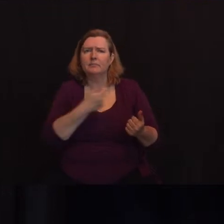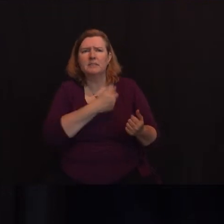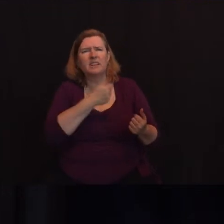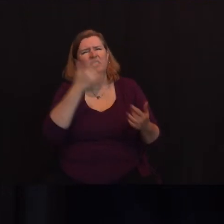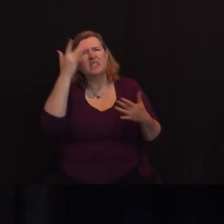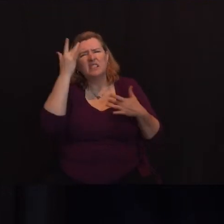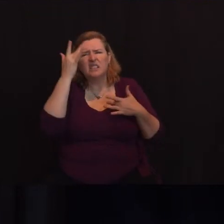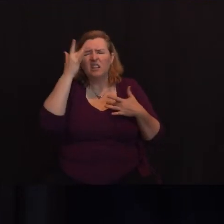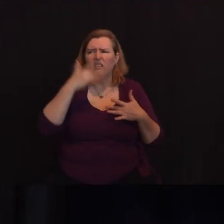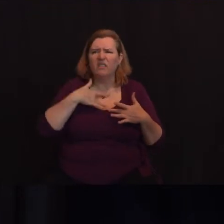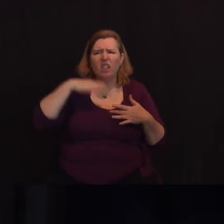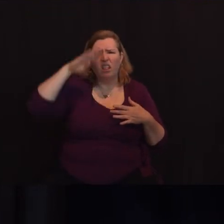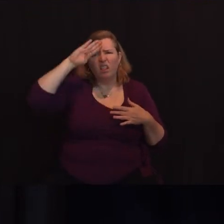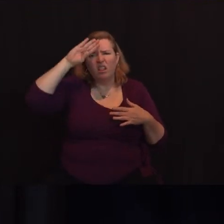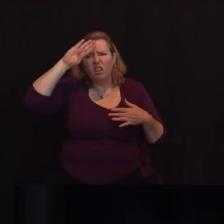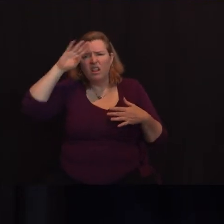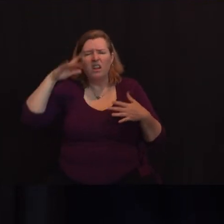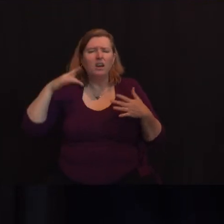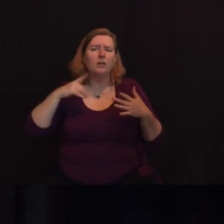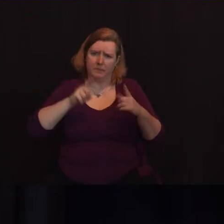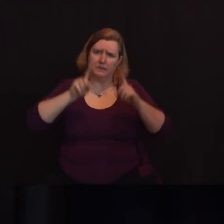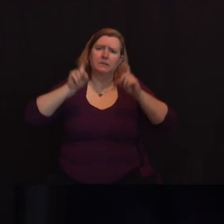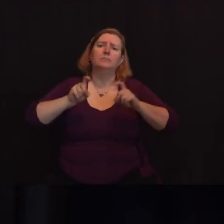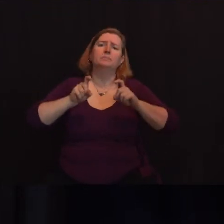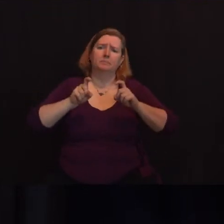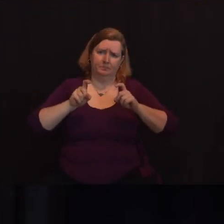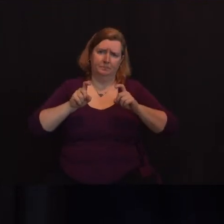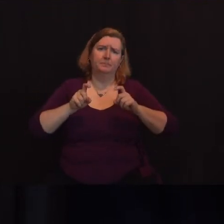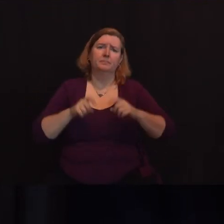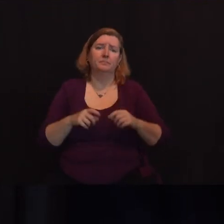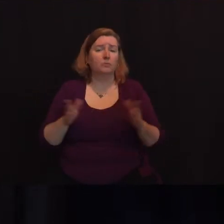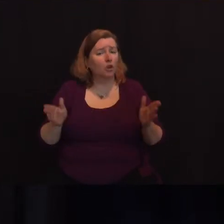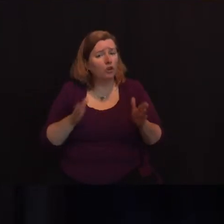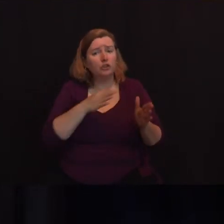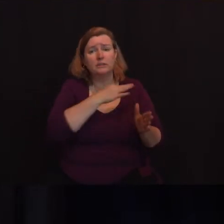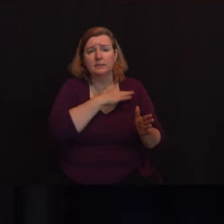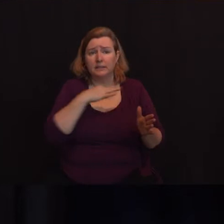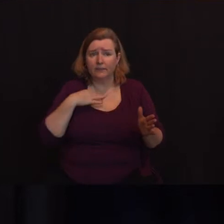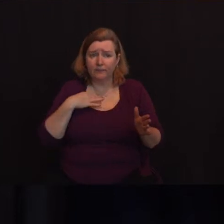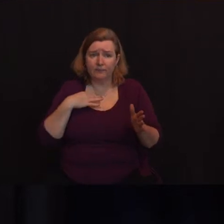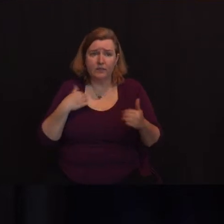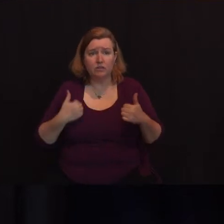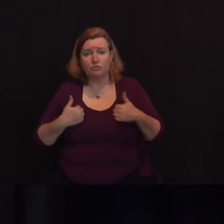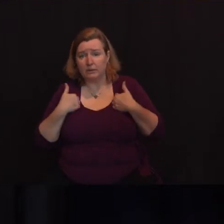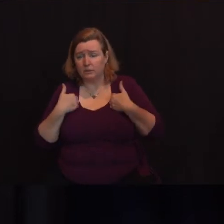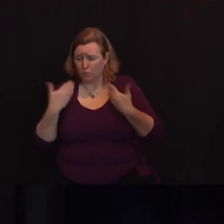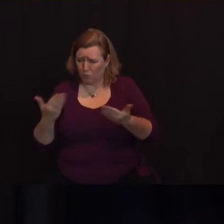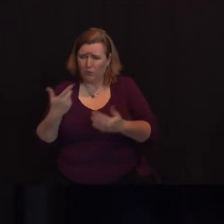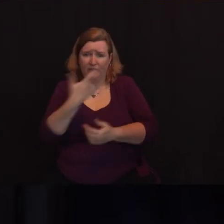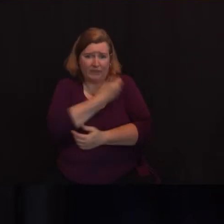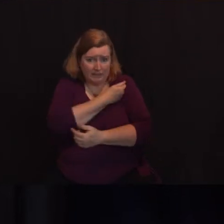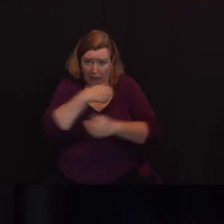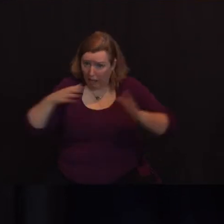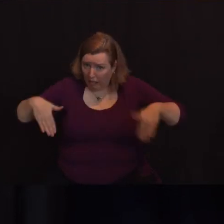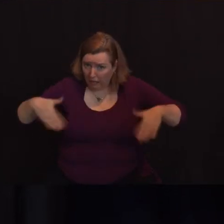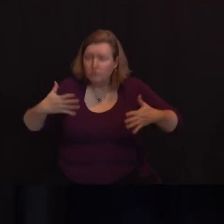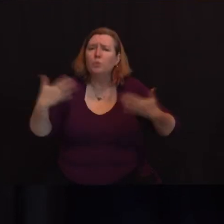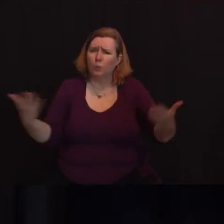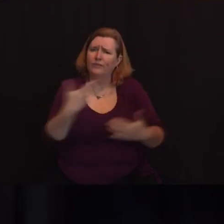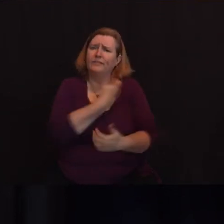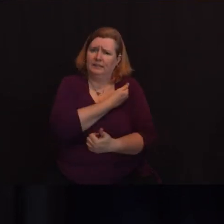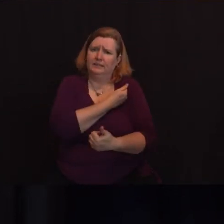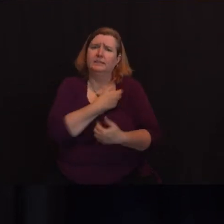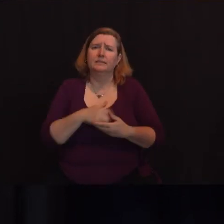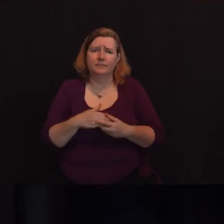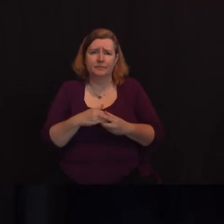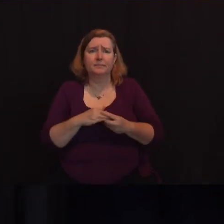The department urges staff and residents to get vaccinated by taking advantage of the current pharmacy partnerships that we have in